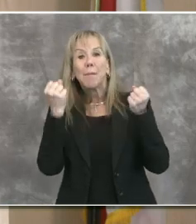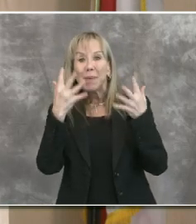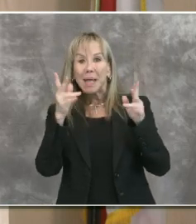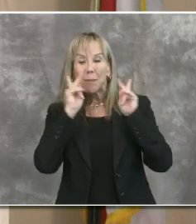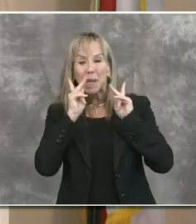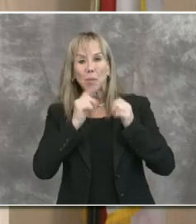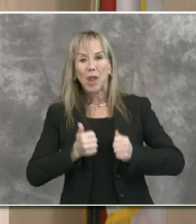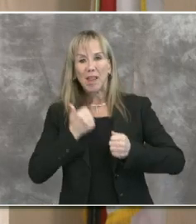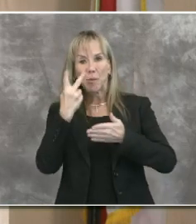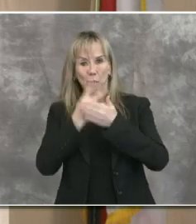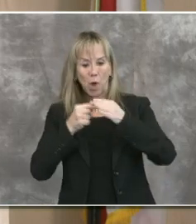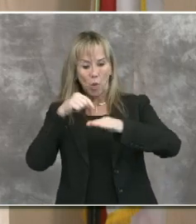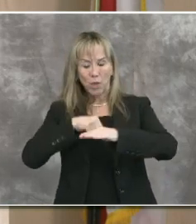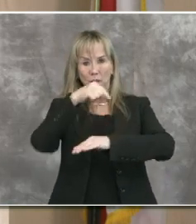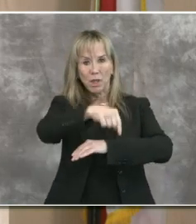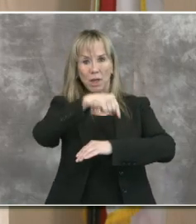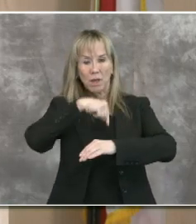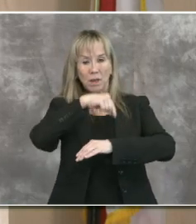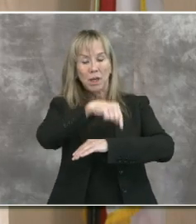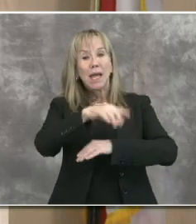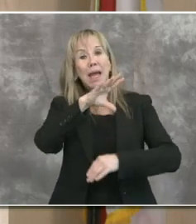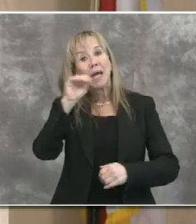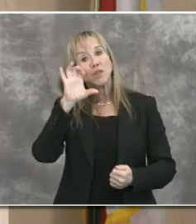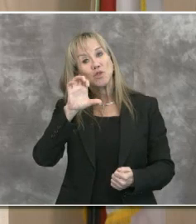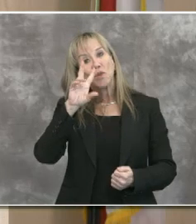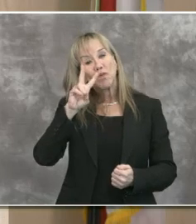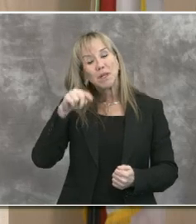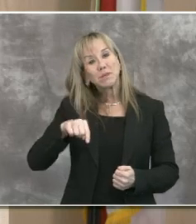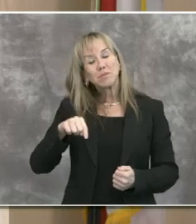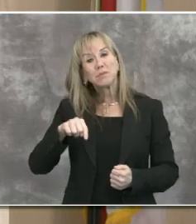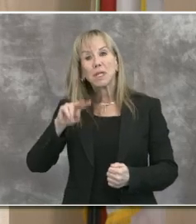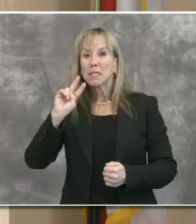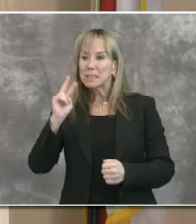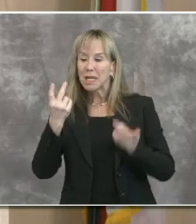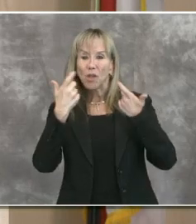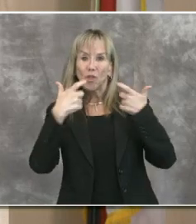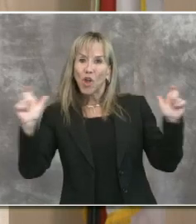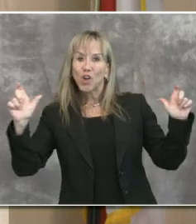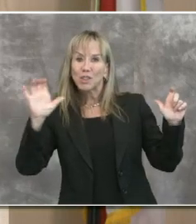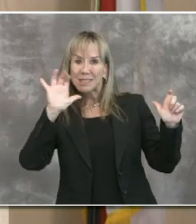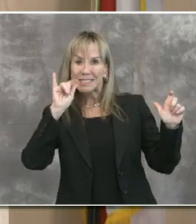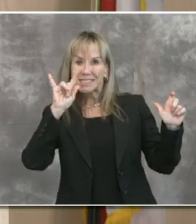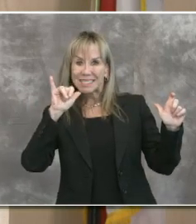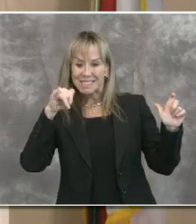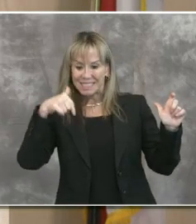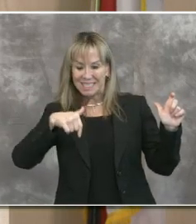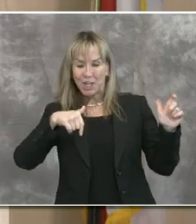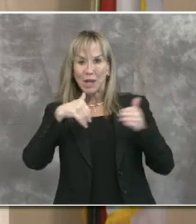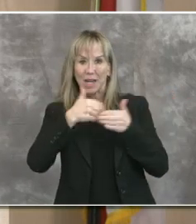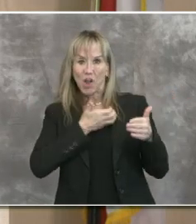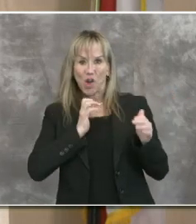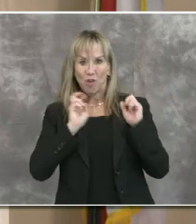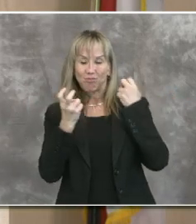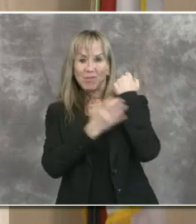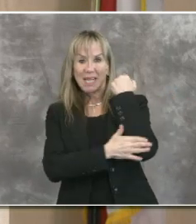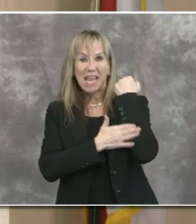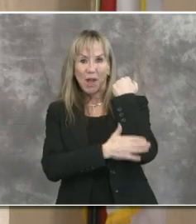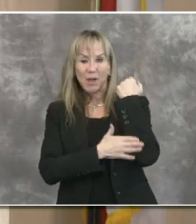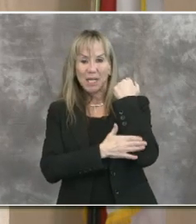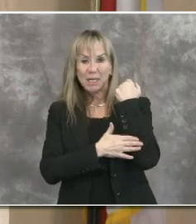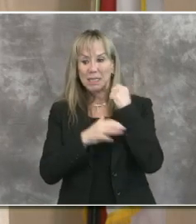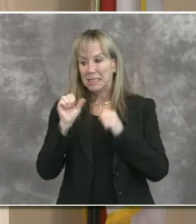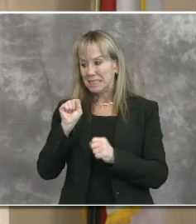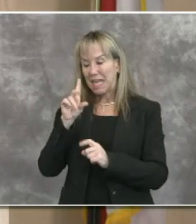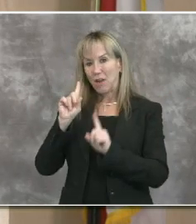on both sides of the border, and Chula Vista is the second largest city in our county after the city of